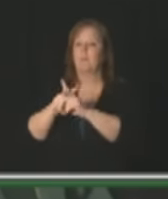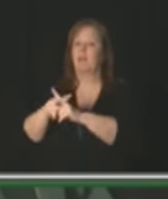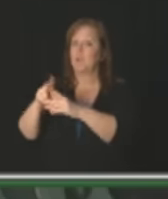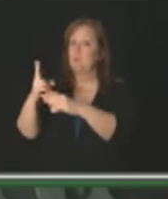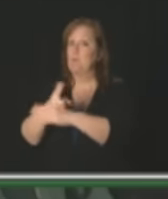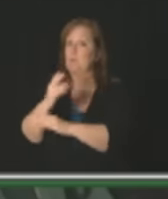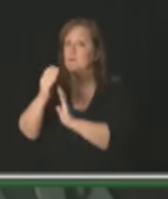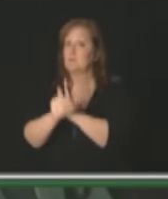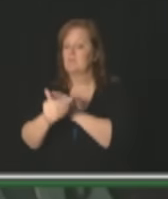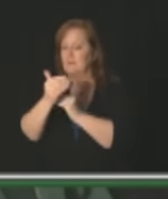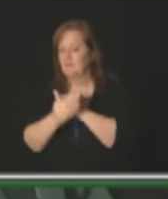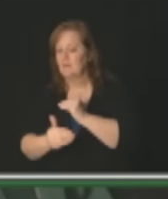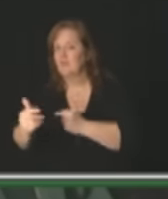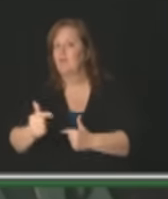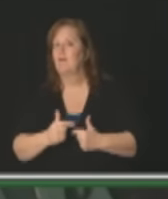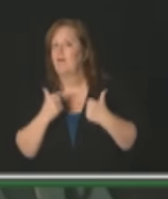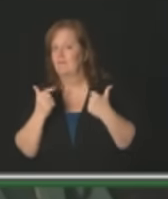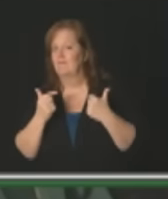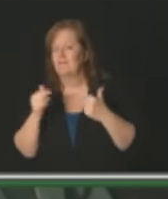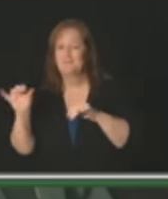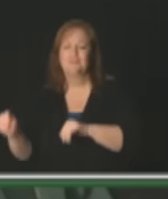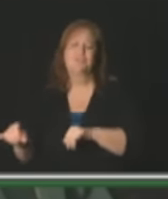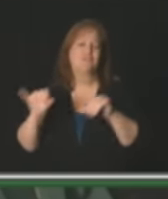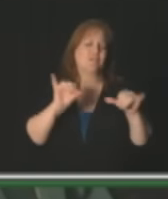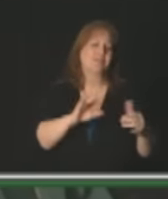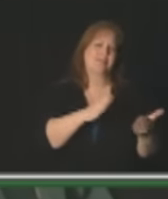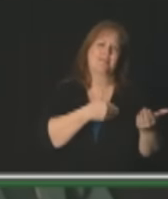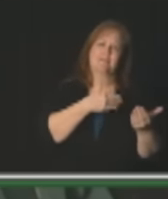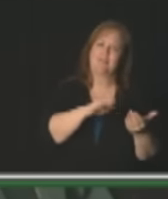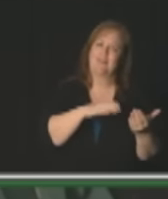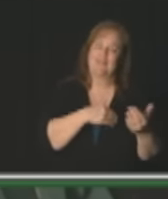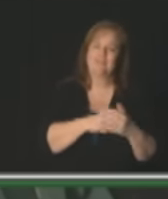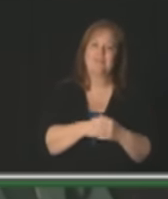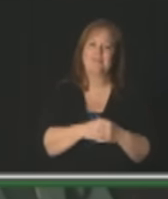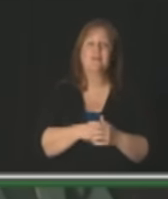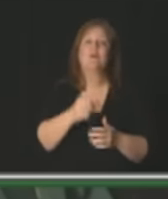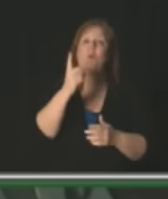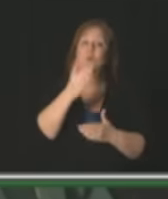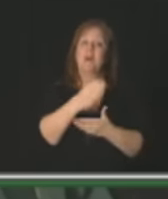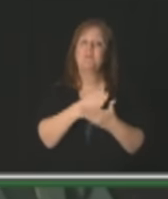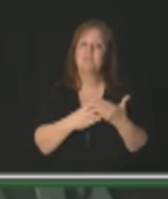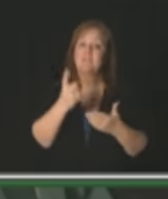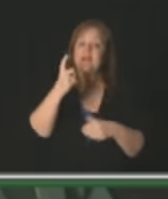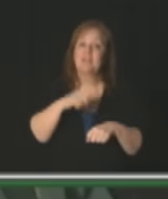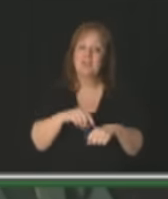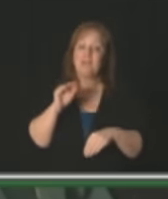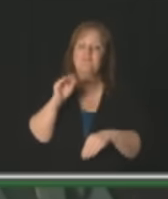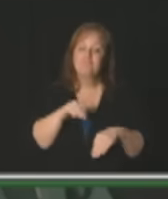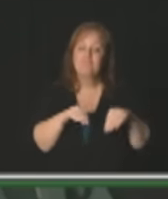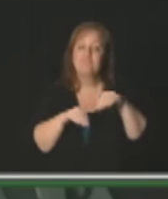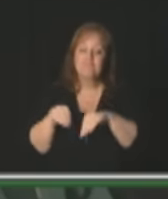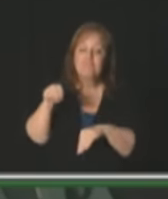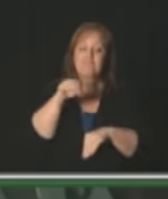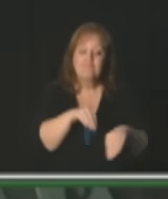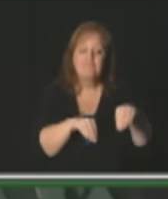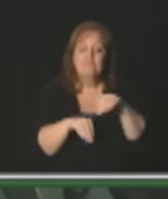skills for the rest of your life, just like the Johnny Cash song said, one piece at a time. Thank you.